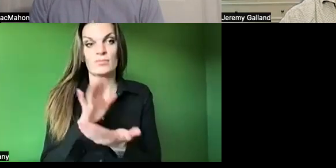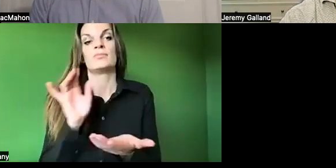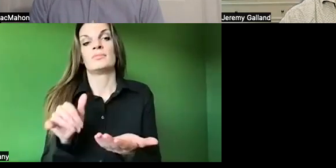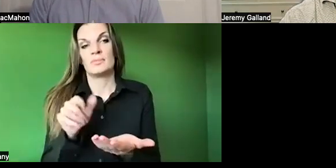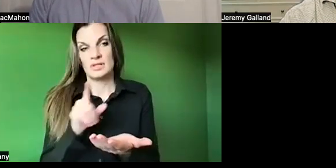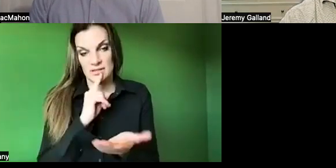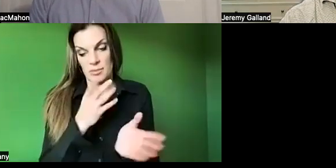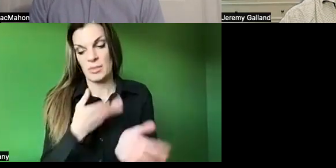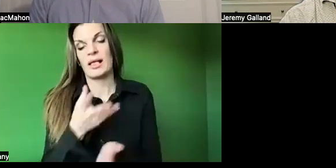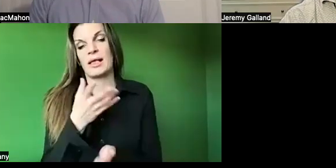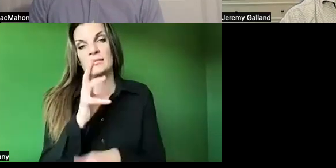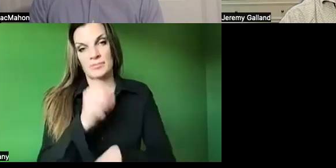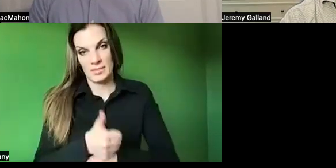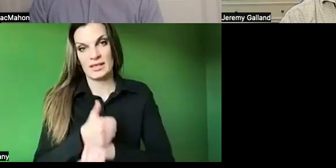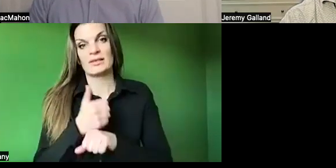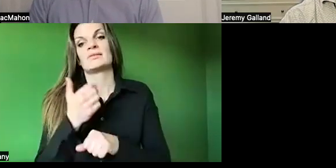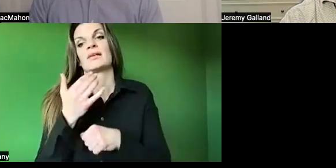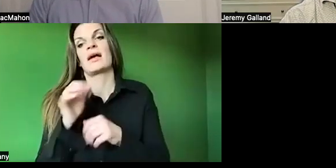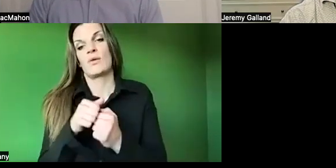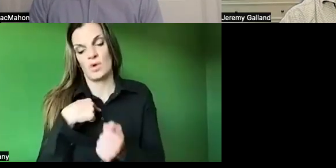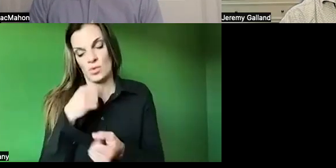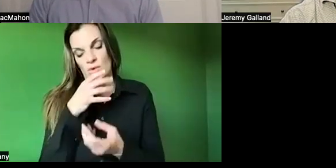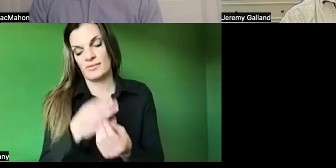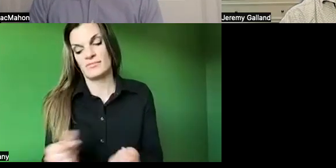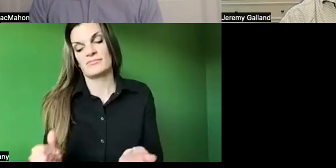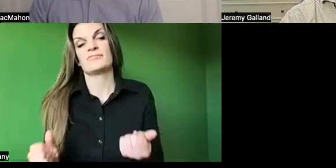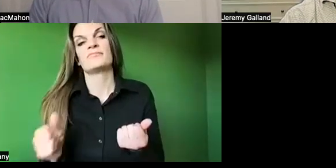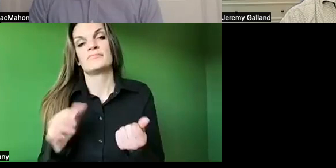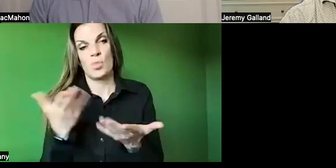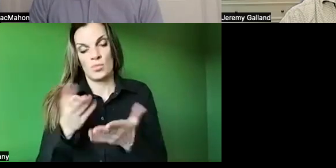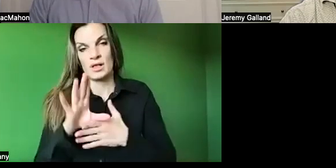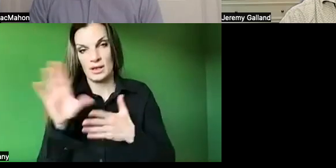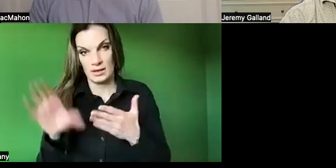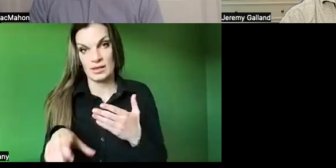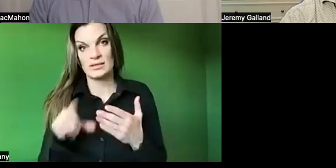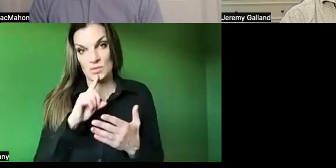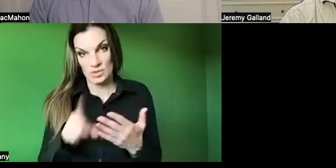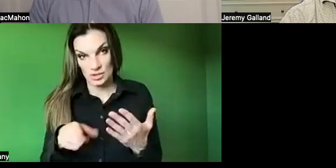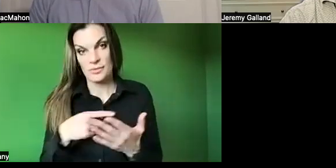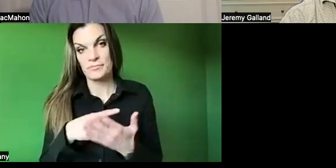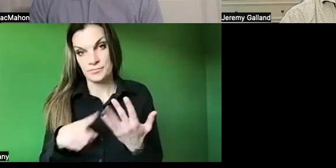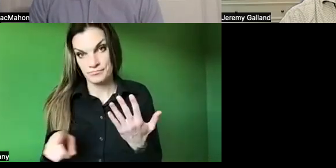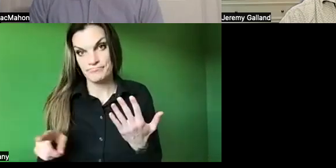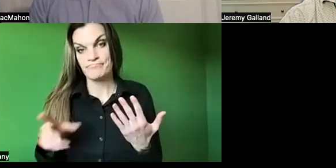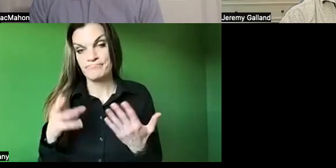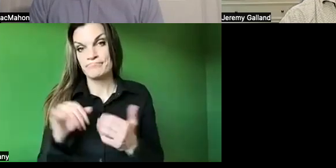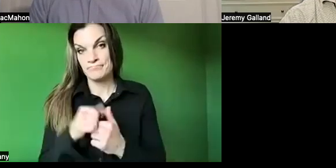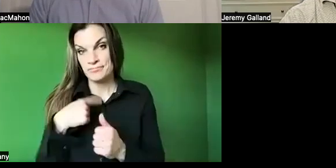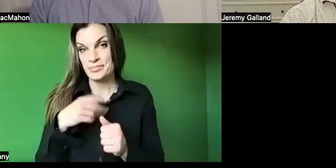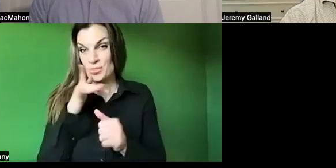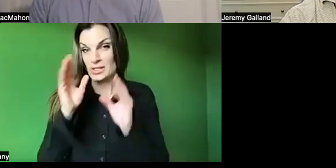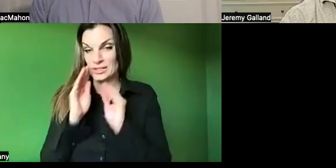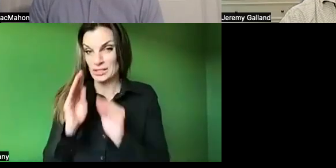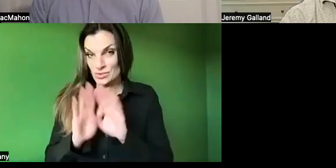there's a plan in place for how things are going to be addressed, for what kinds of consequences there are, for how we're going to teach